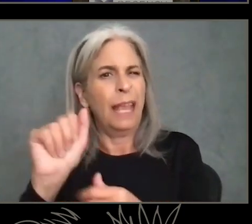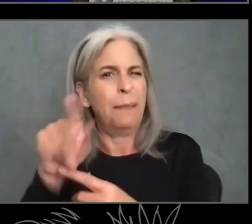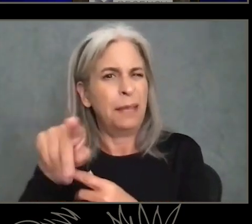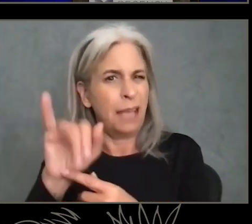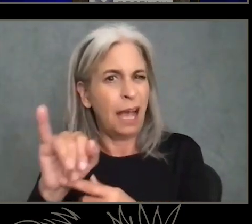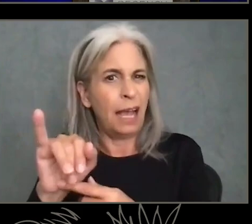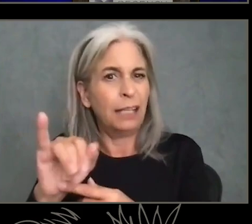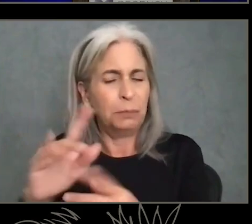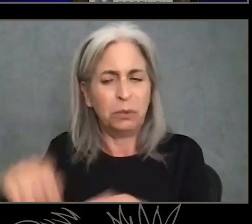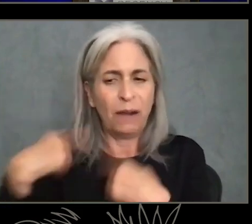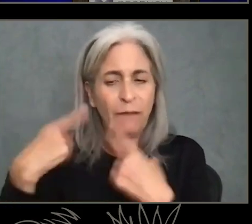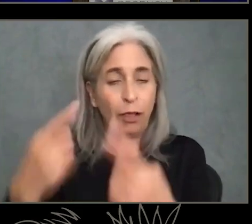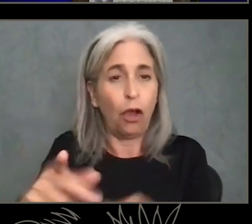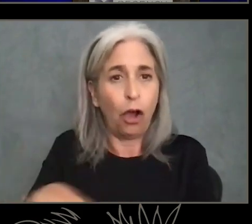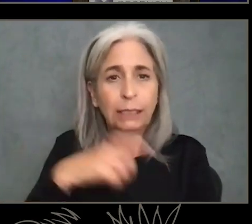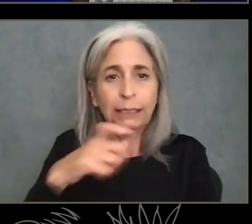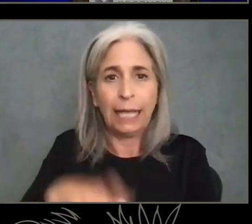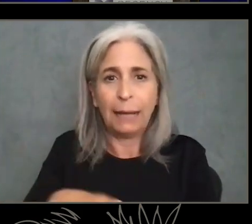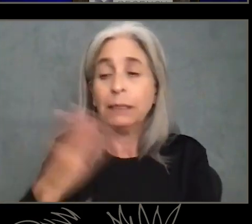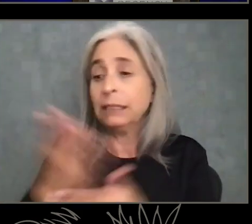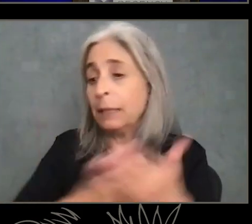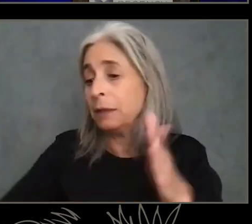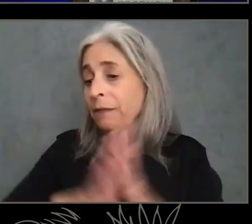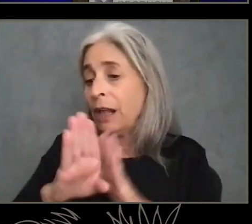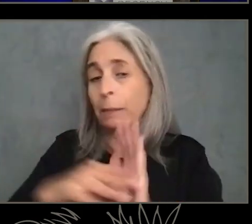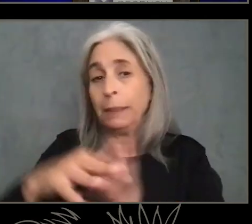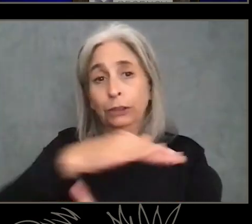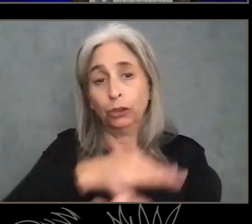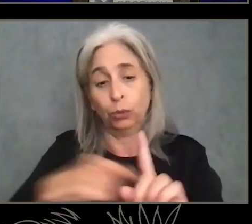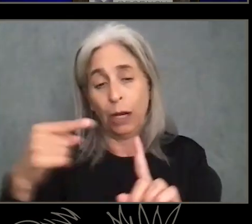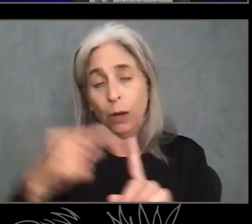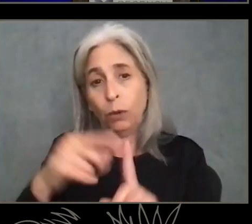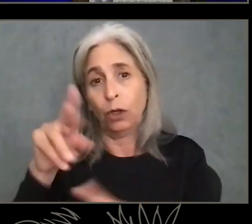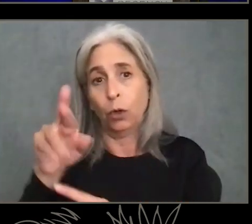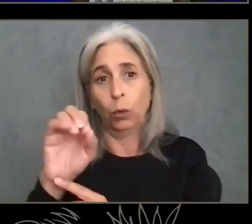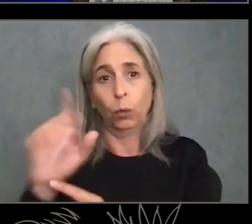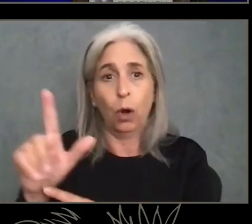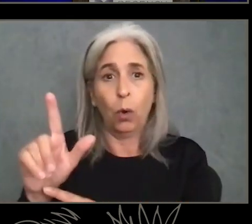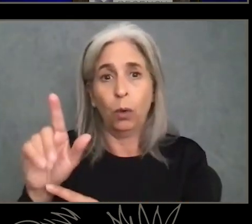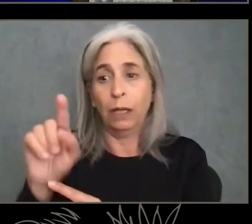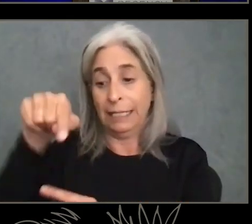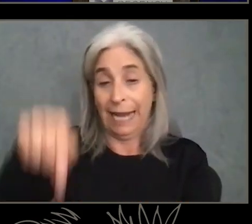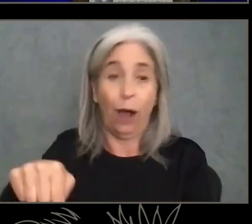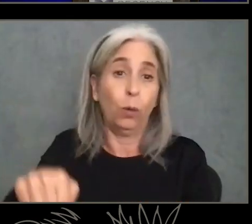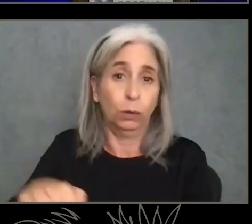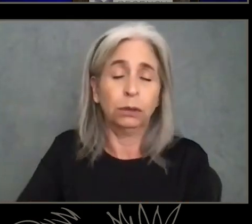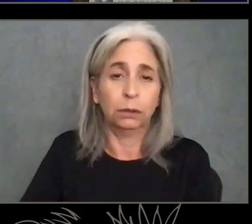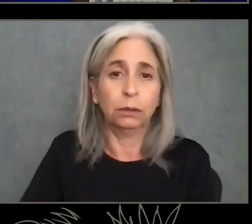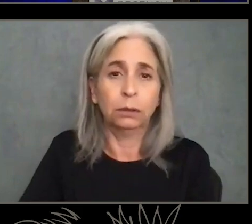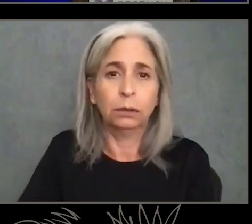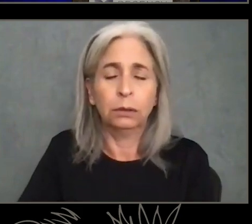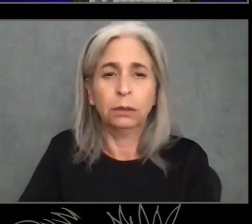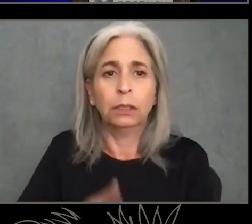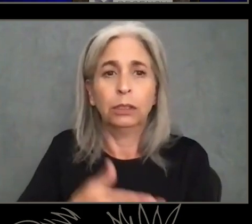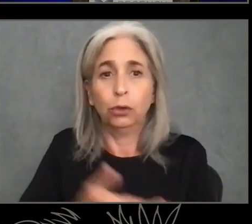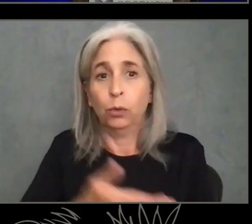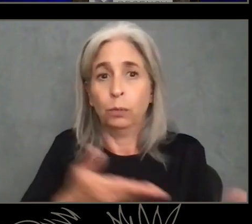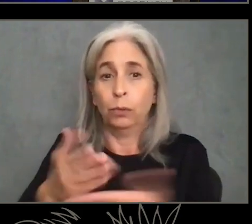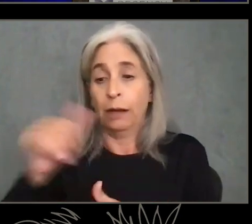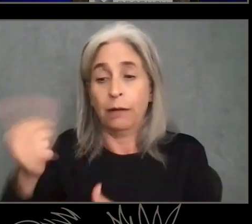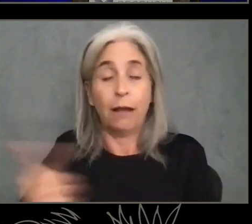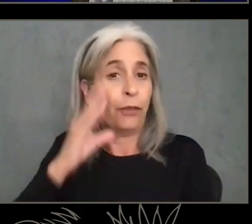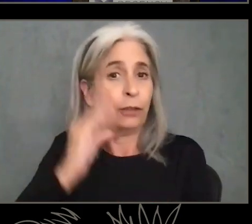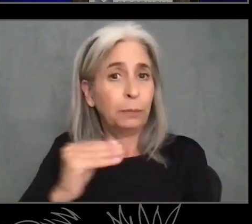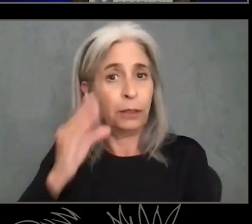also. There have been some developments around Rollup, or Rolldown, I should say, to bring another